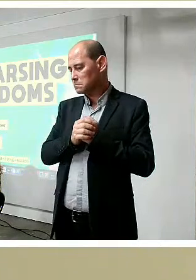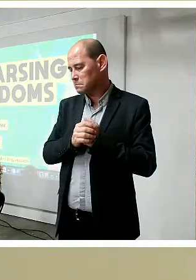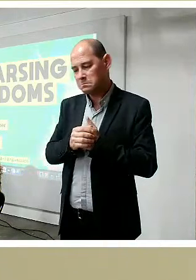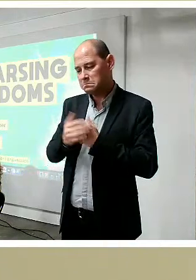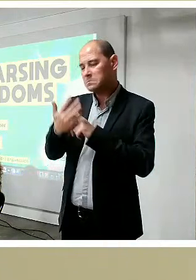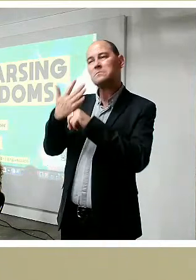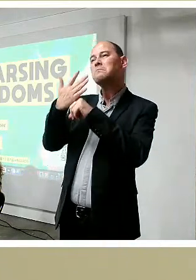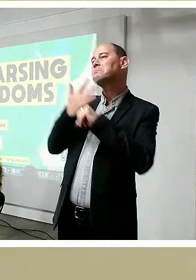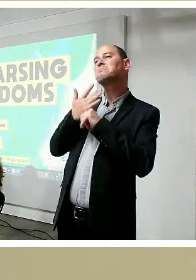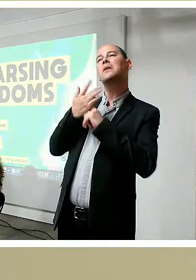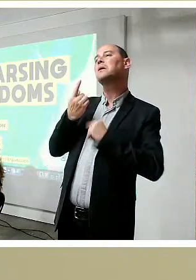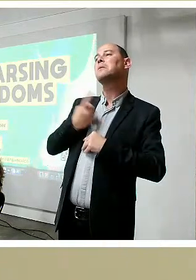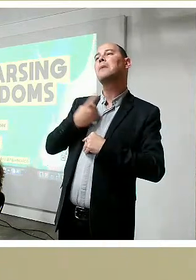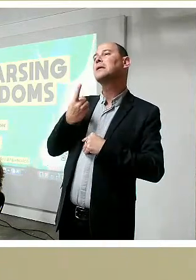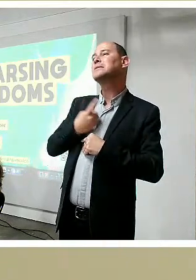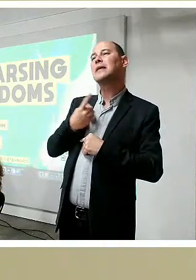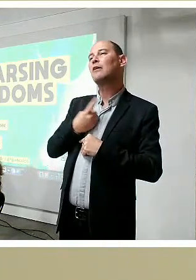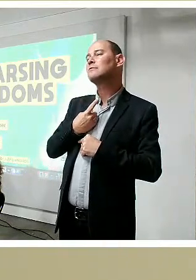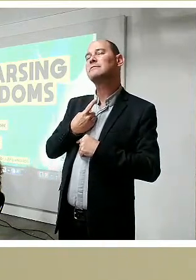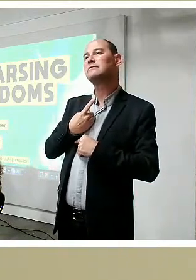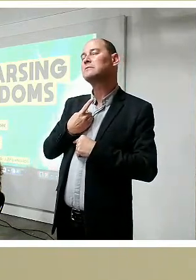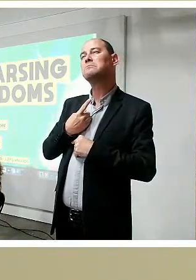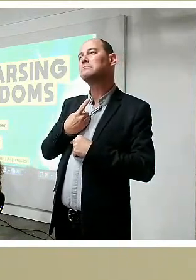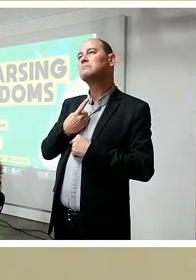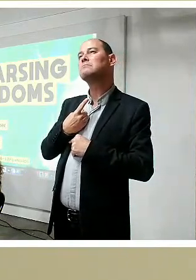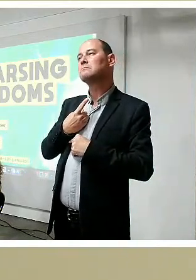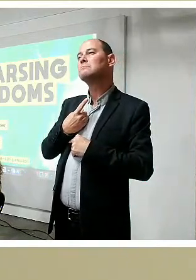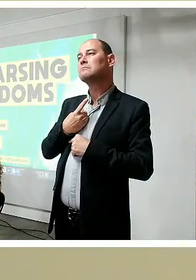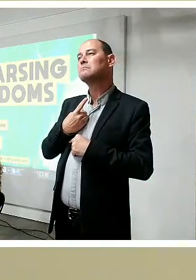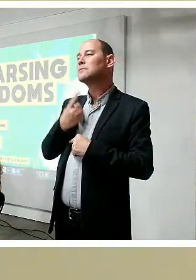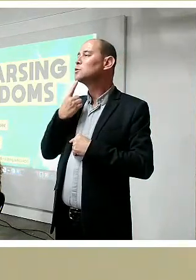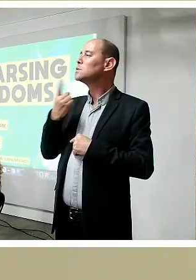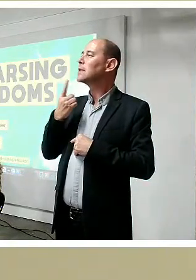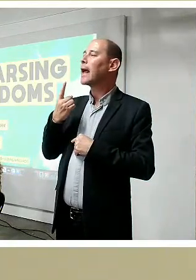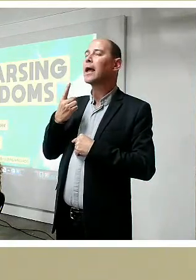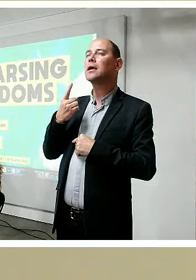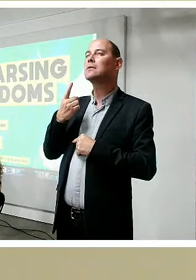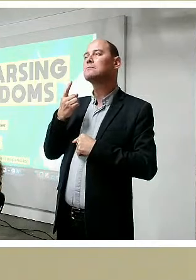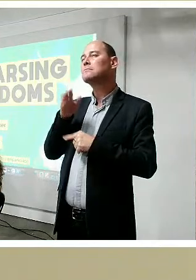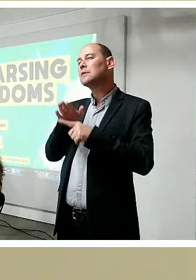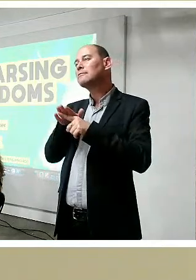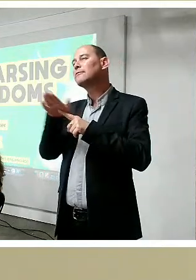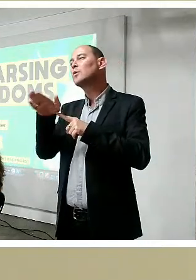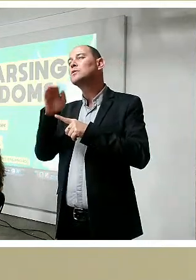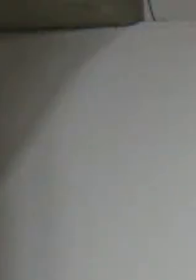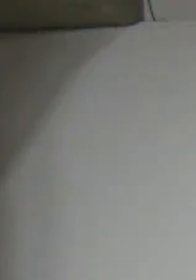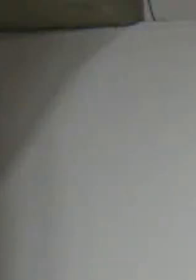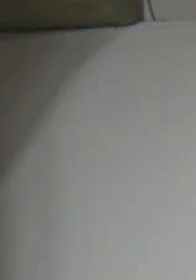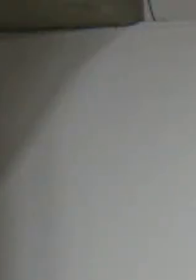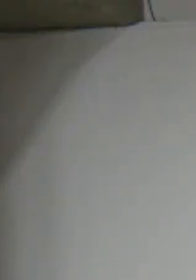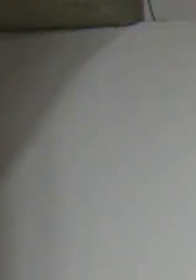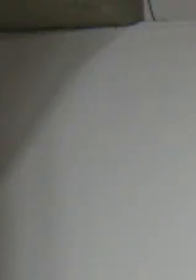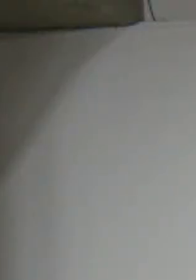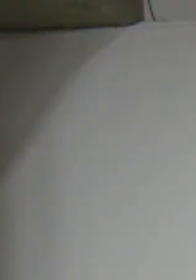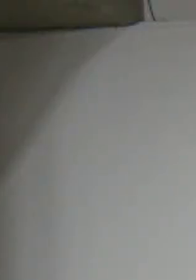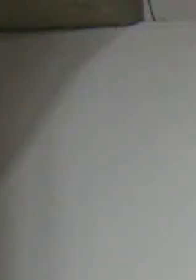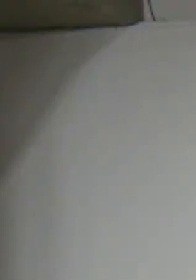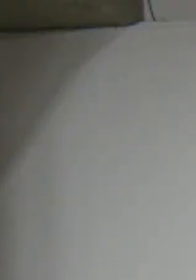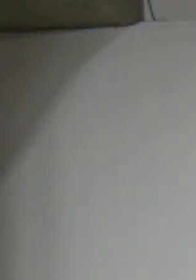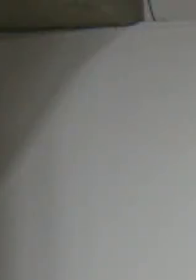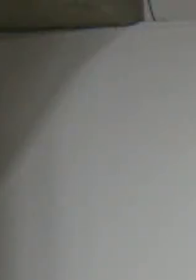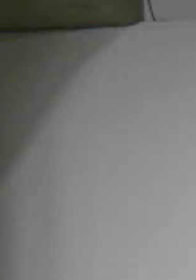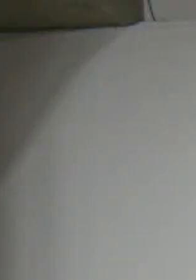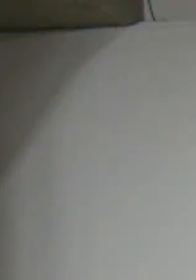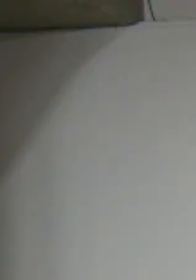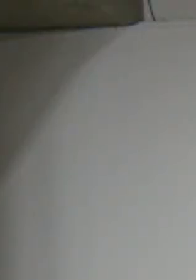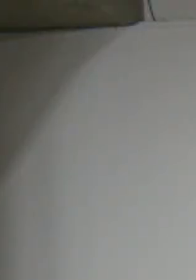pressuring myself to believe that I'm gonna fully one day get to the other side of this, but that being able to have access to people who maybe